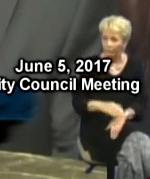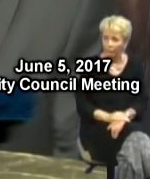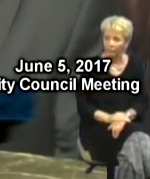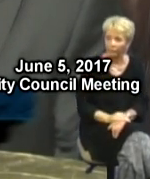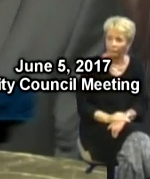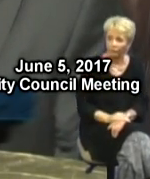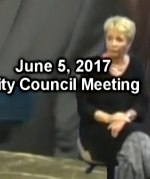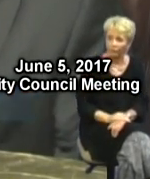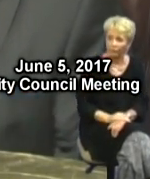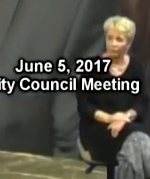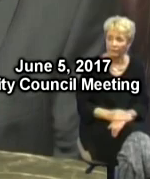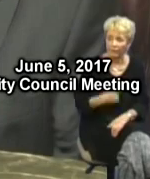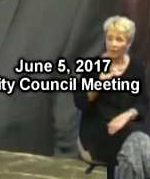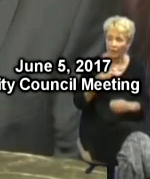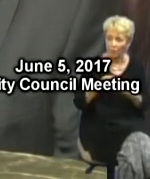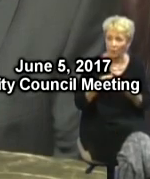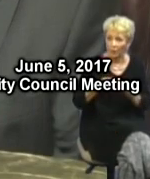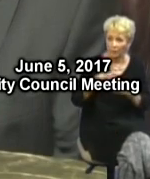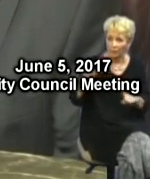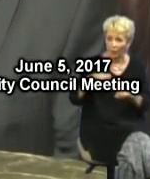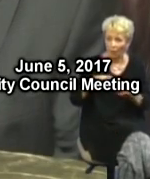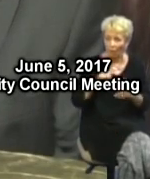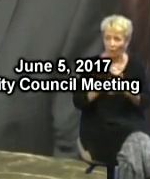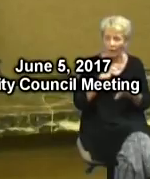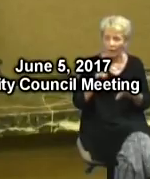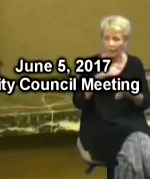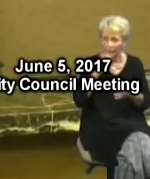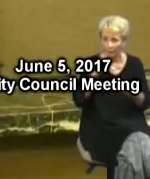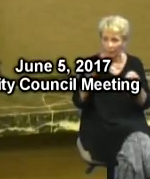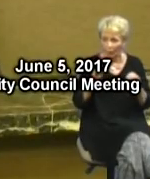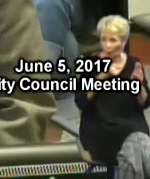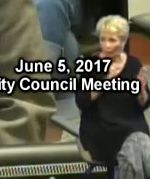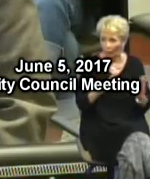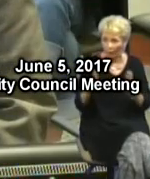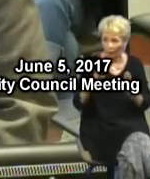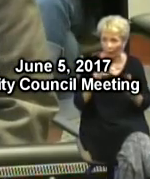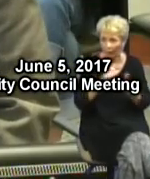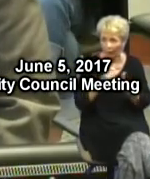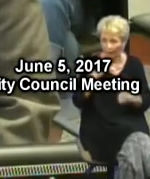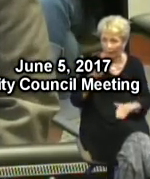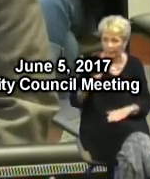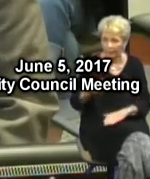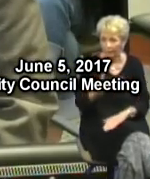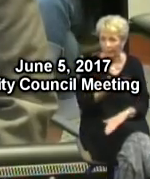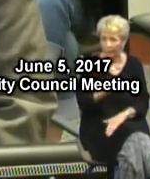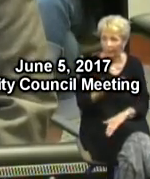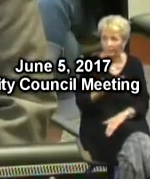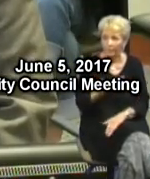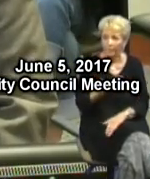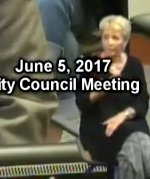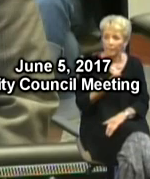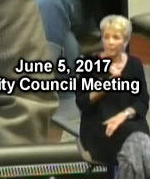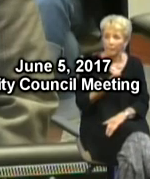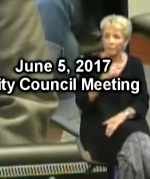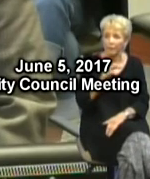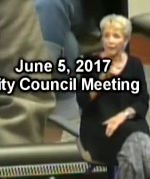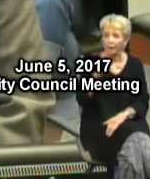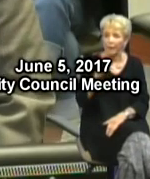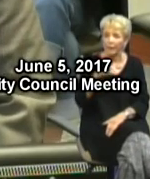could expand on that a little bit, that there has been no plan that has been submitted. The